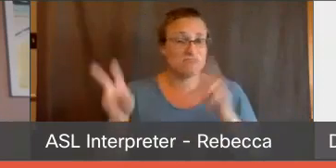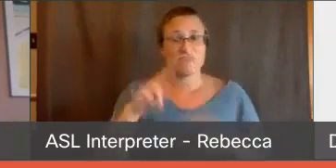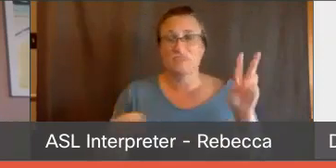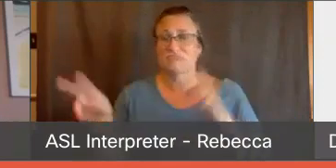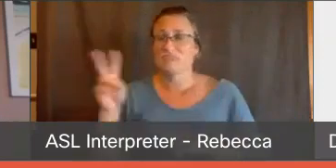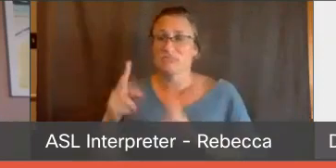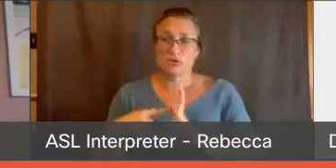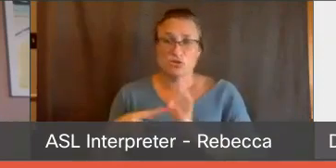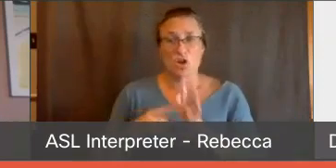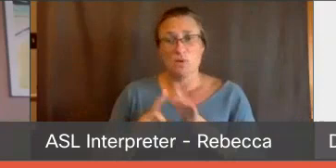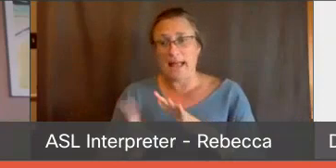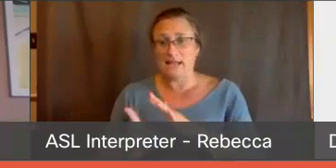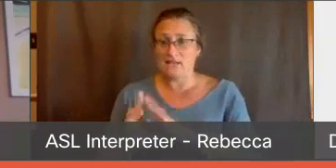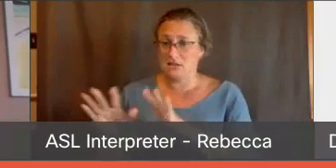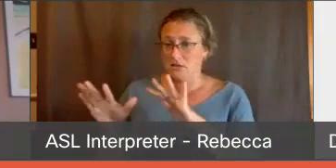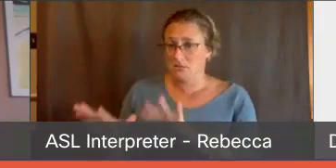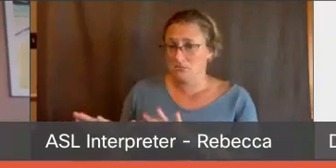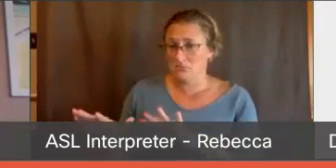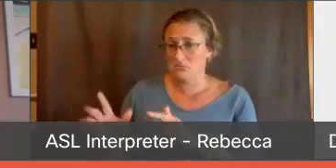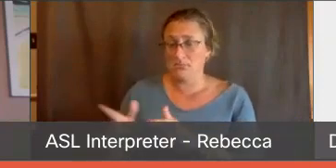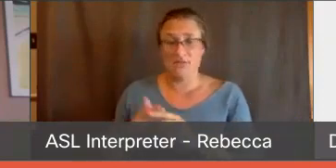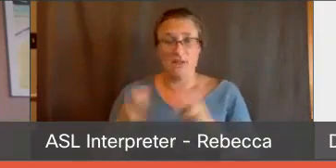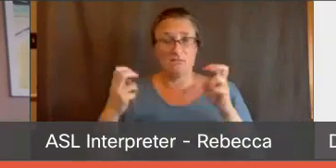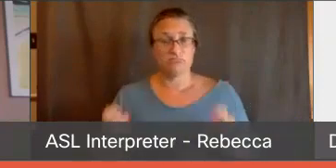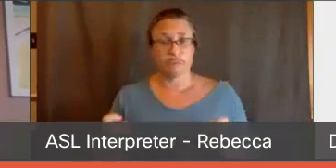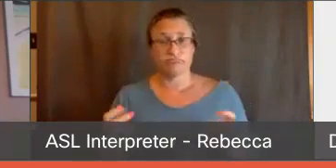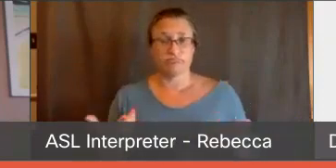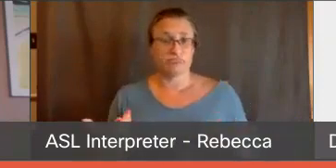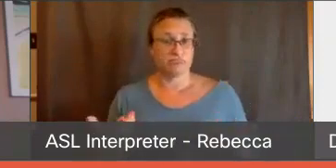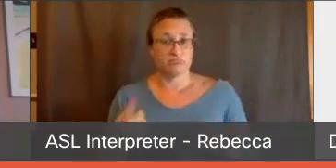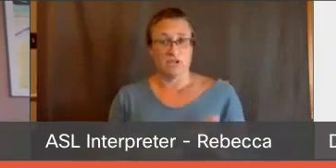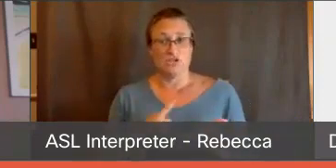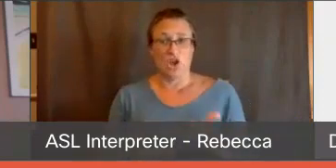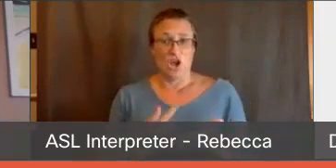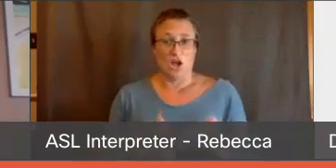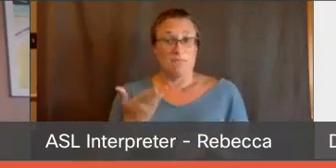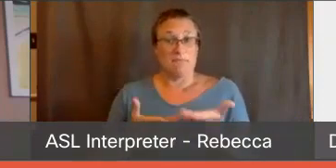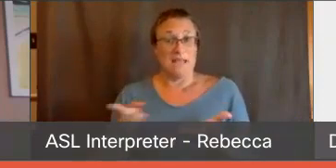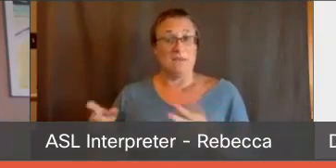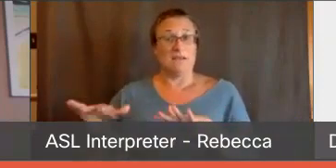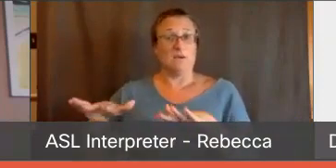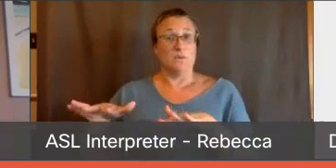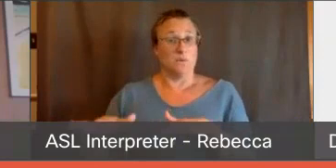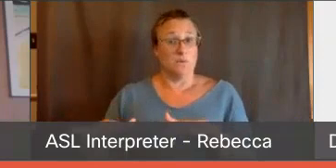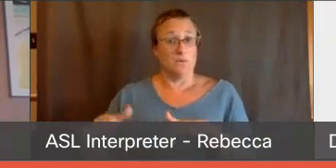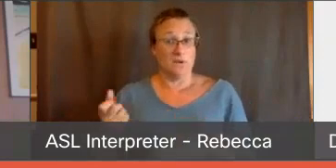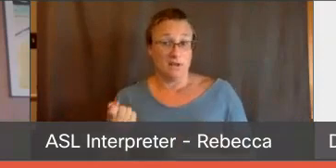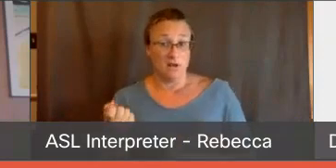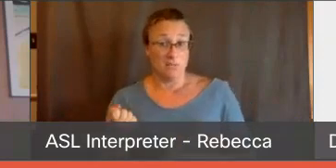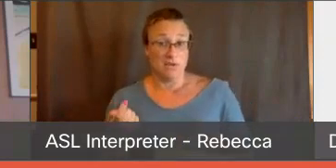him where the exits are. And then you could have come back to your office, and maybe that would have helped assuage some of